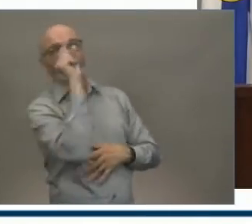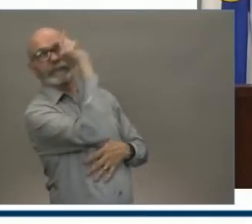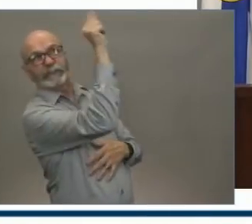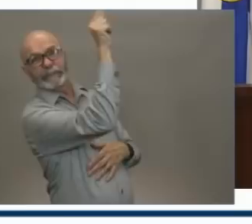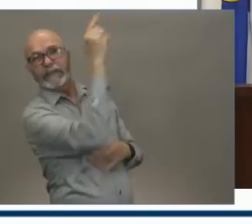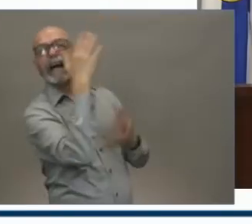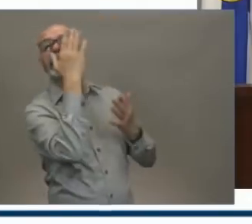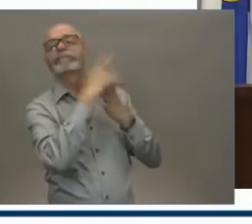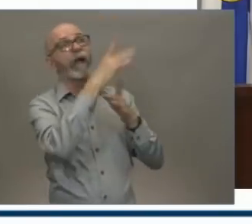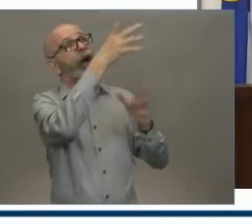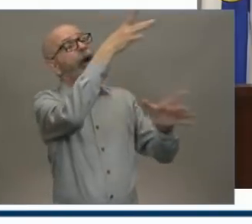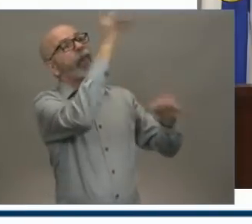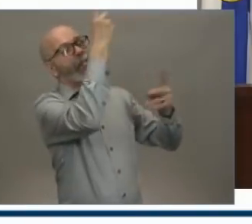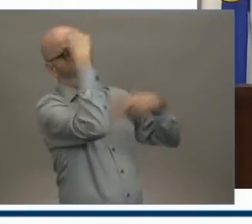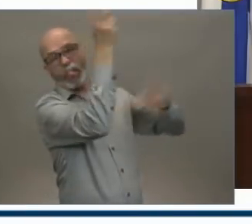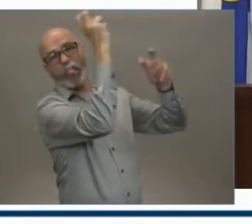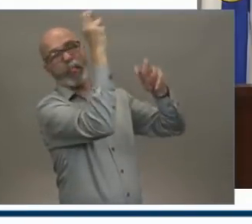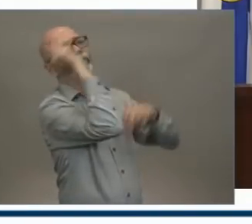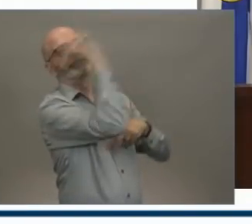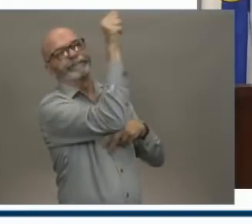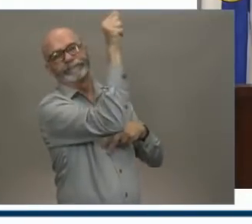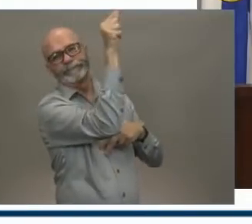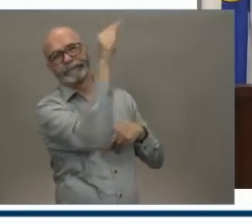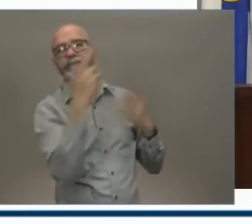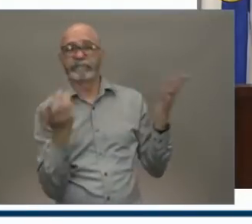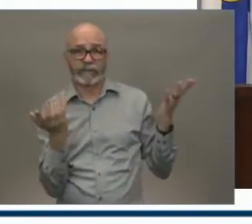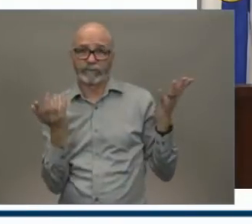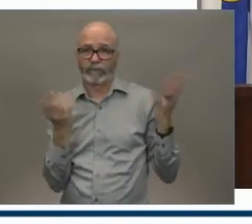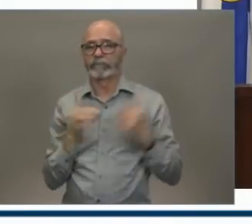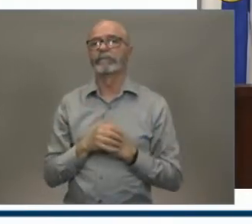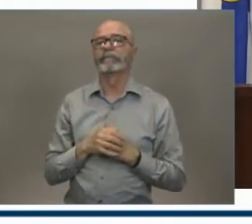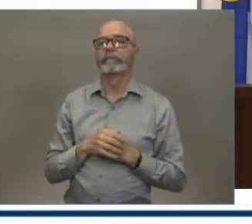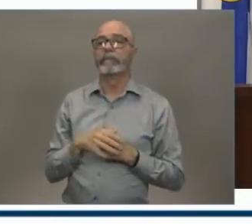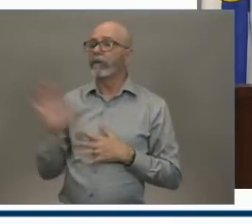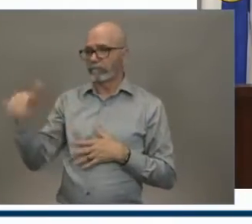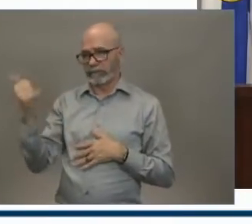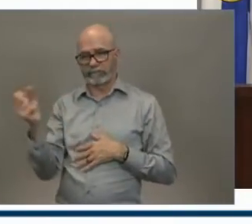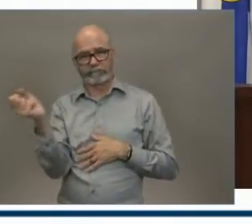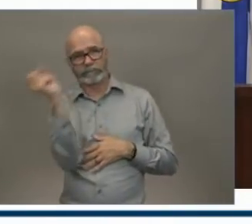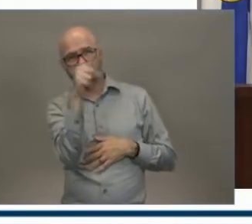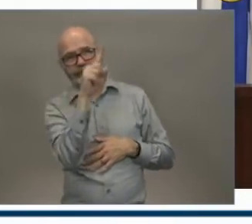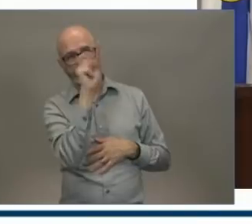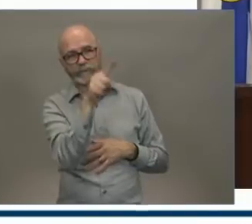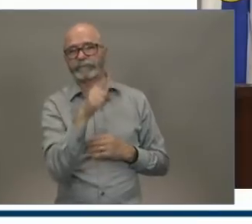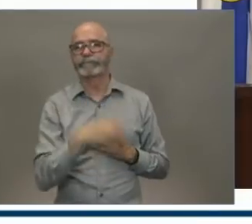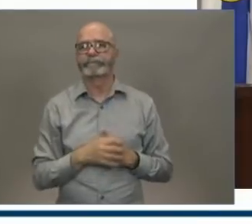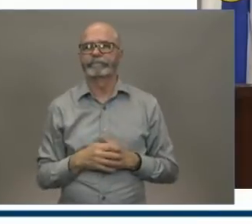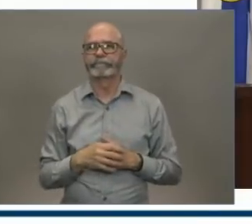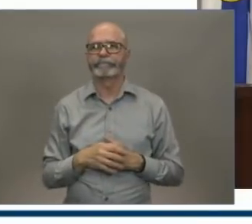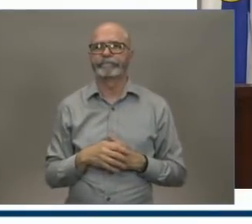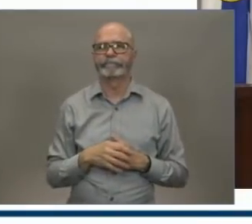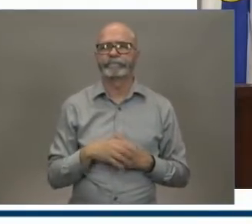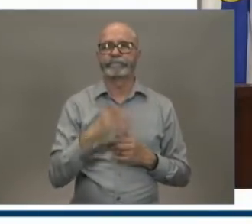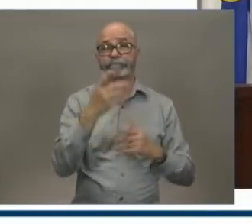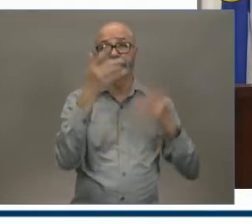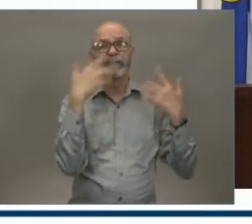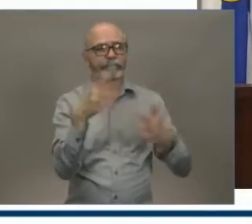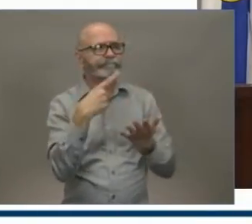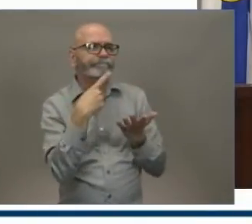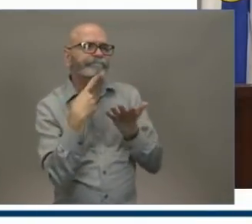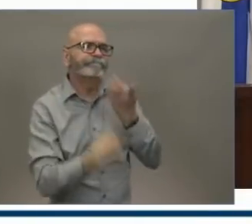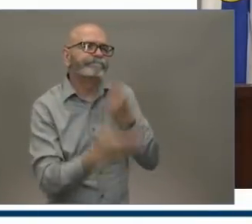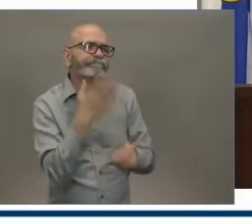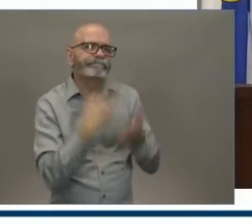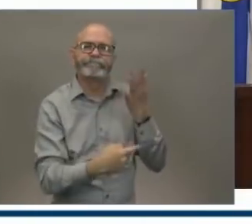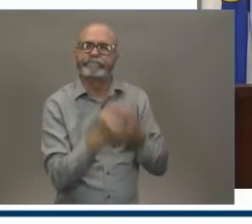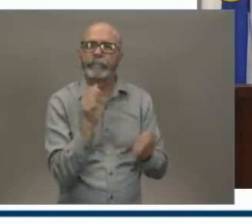So, Dr. Strang, in a previous update, you mentioned that you're in conversation with colleagues across the country about ensuring international